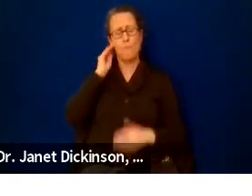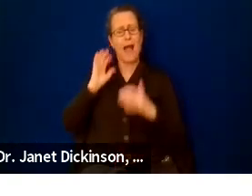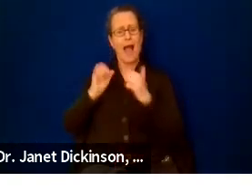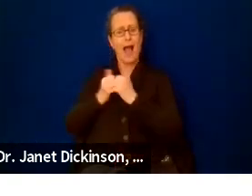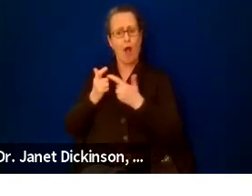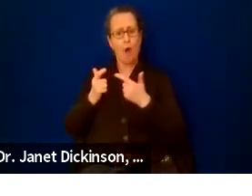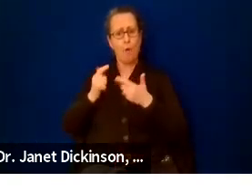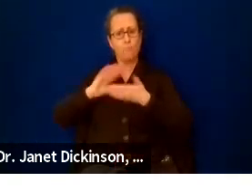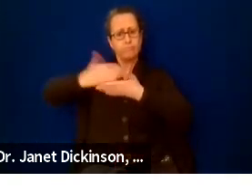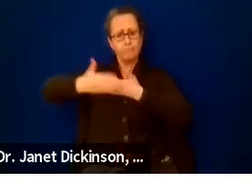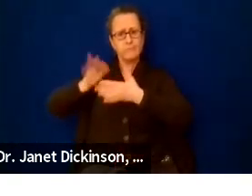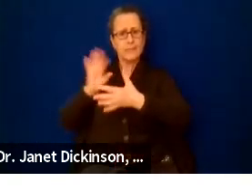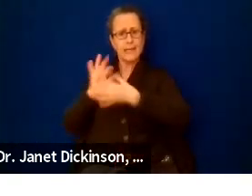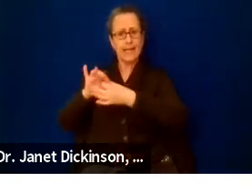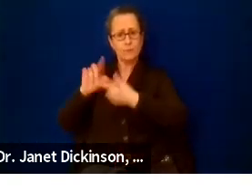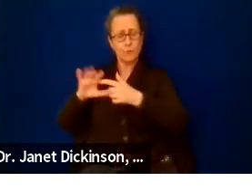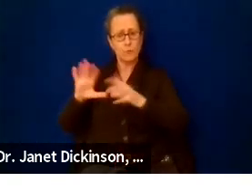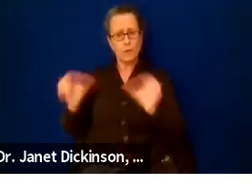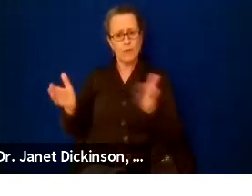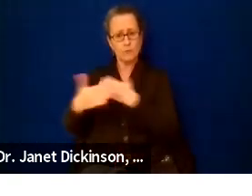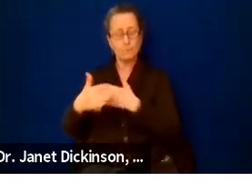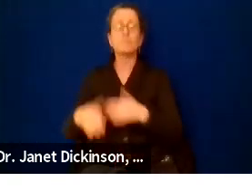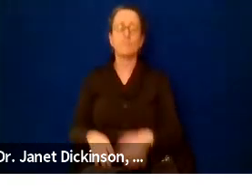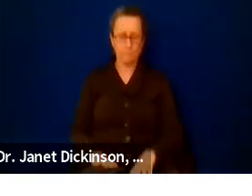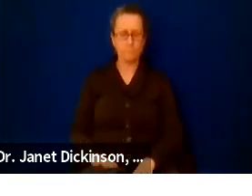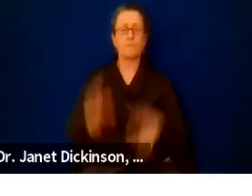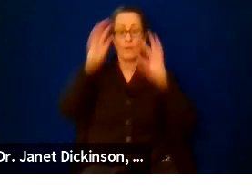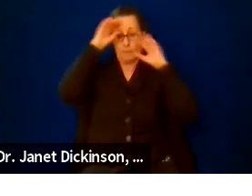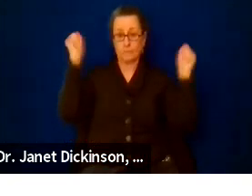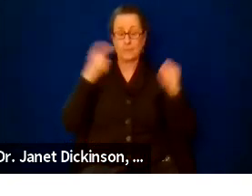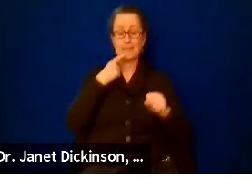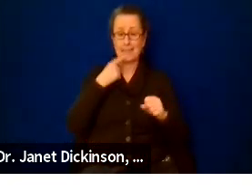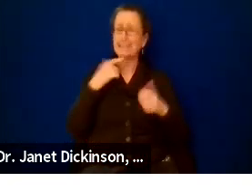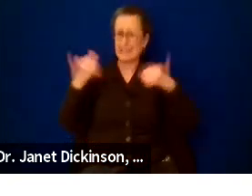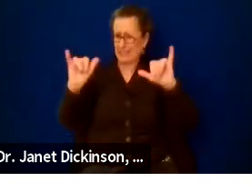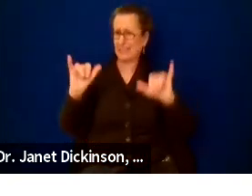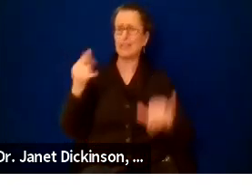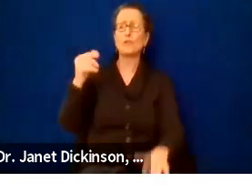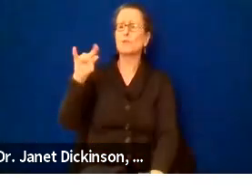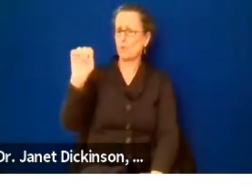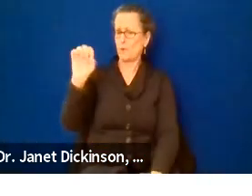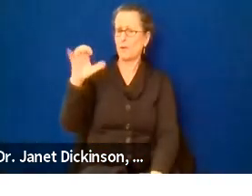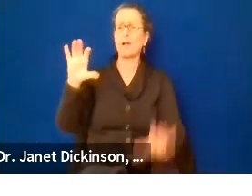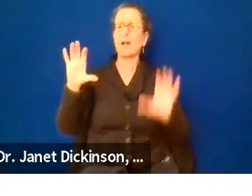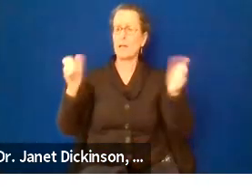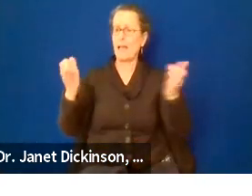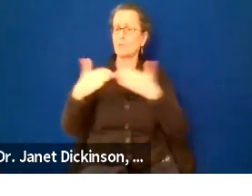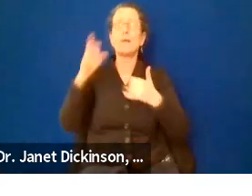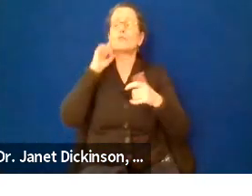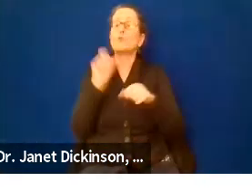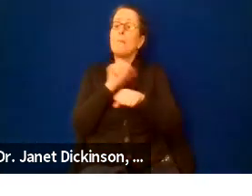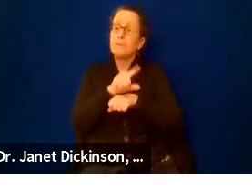Mm-hmm. So we'll still be using the Google Classroom environment for students to submit work during the